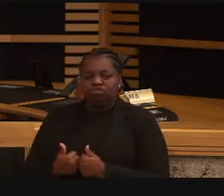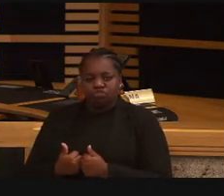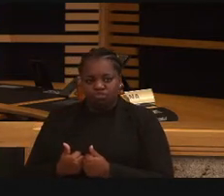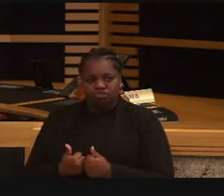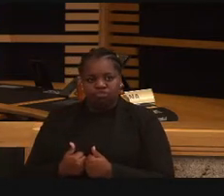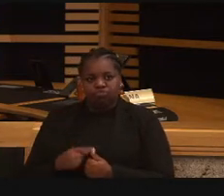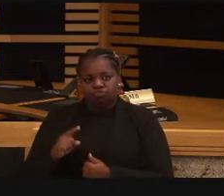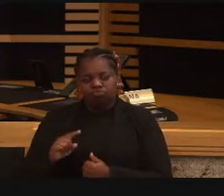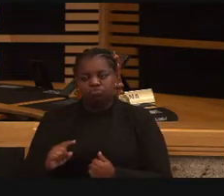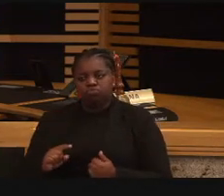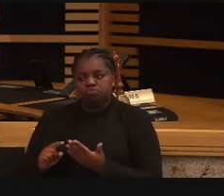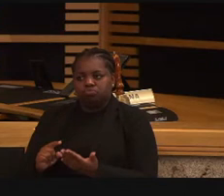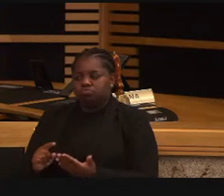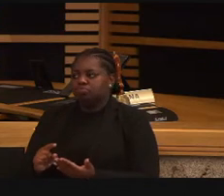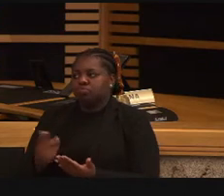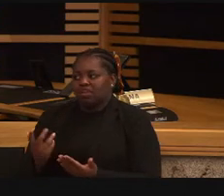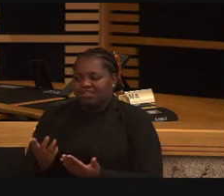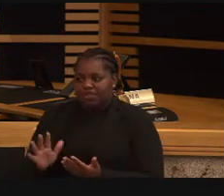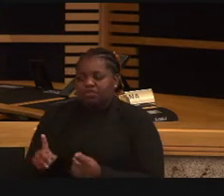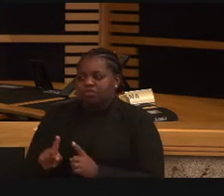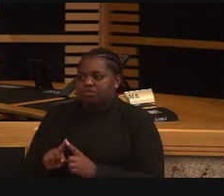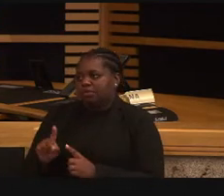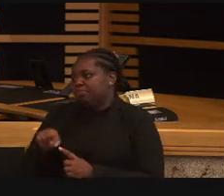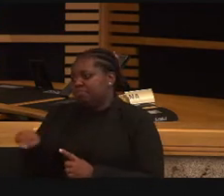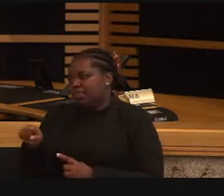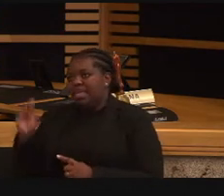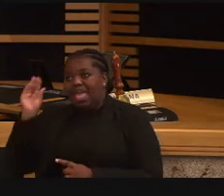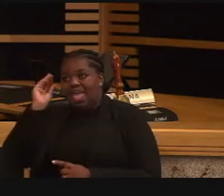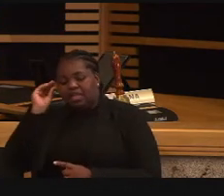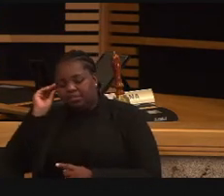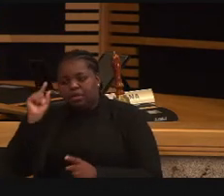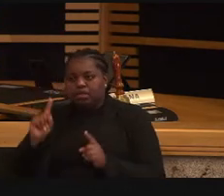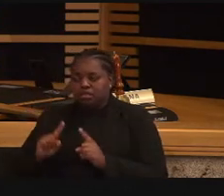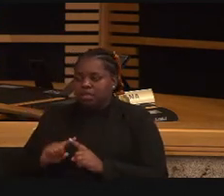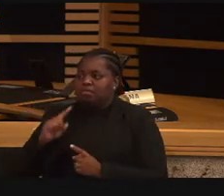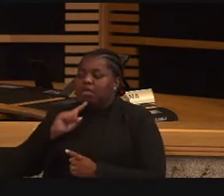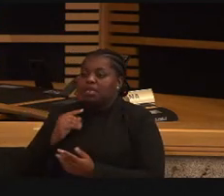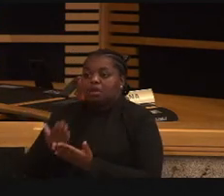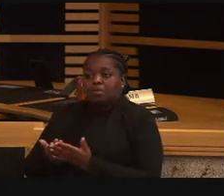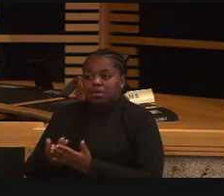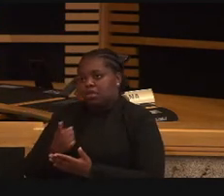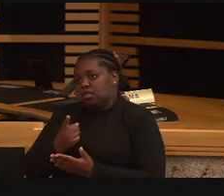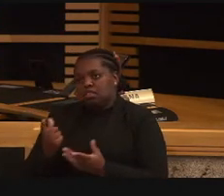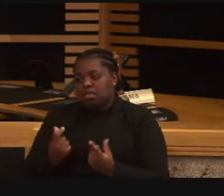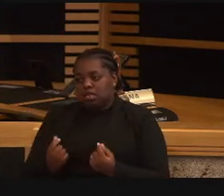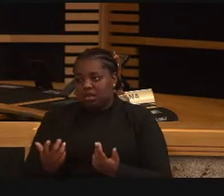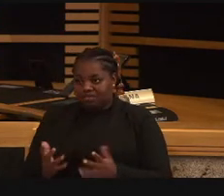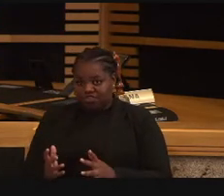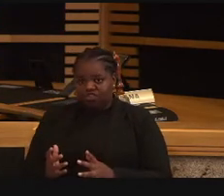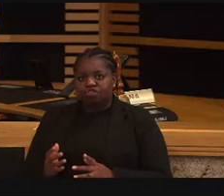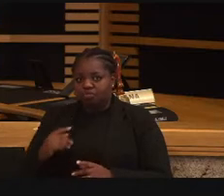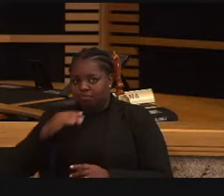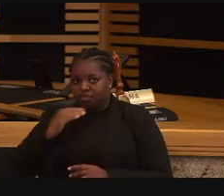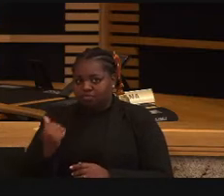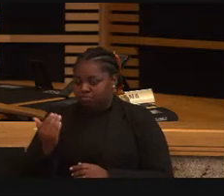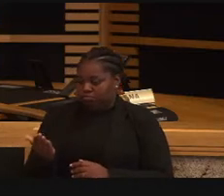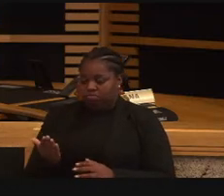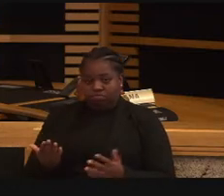challenges confronting our traffic officers and the recommendations as made by the committee that have been tabled in this